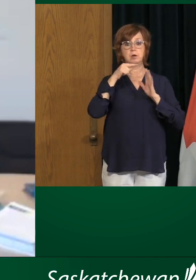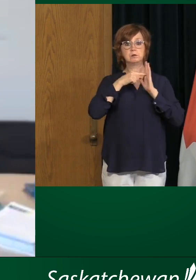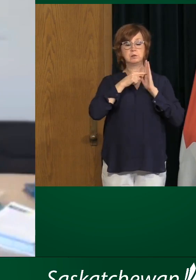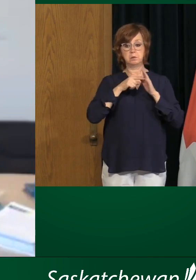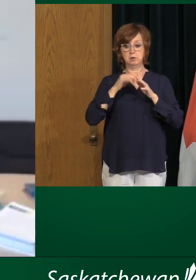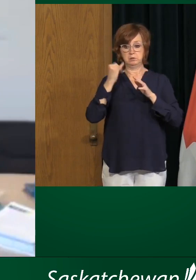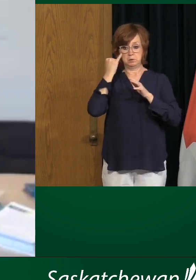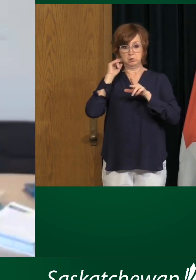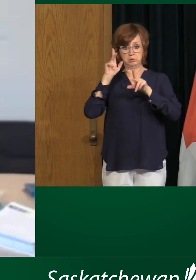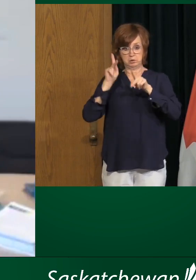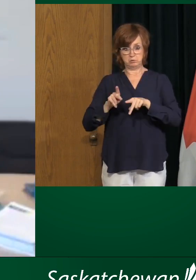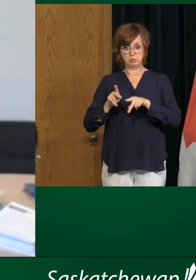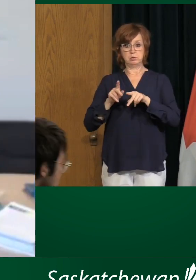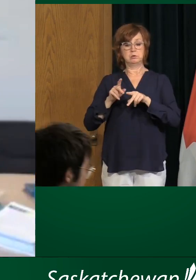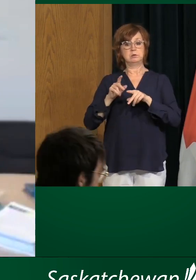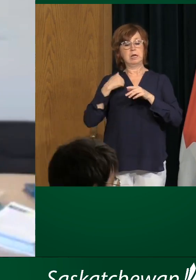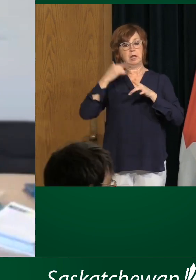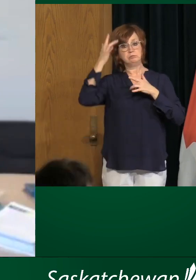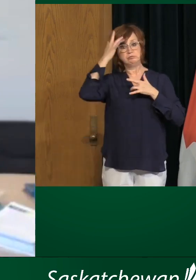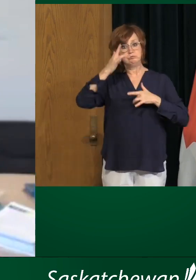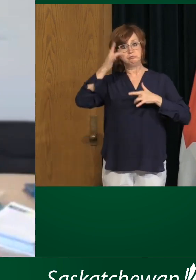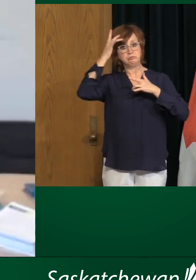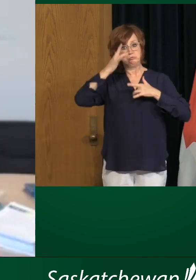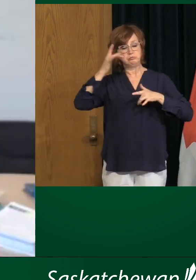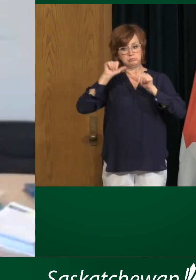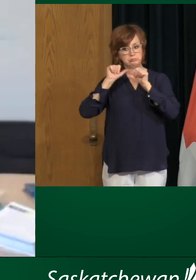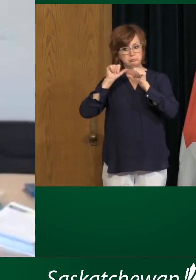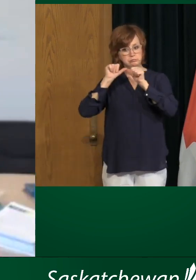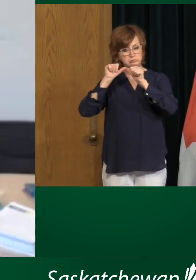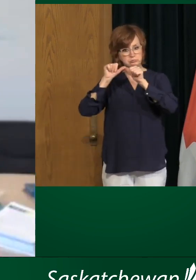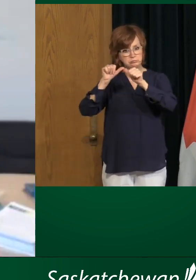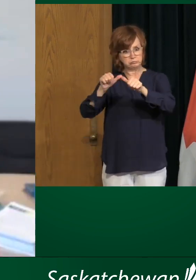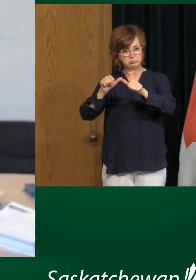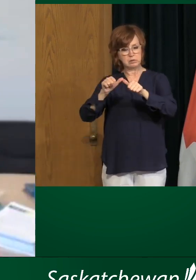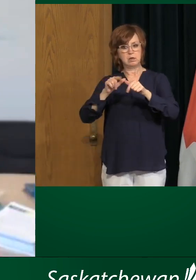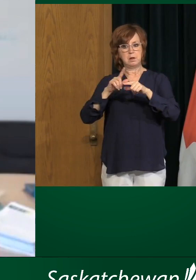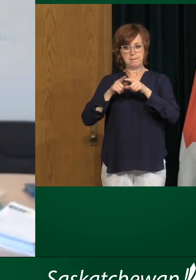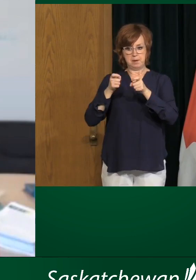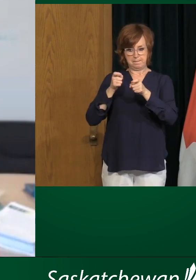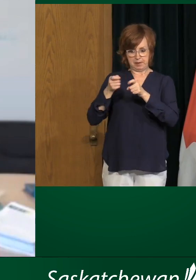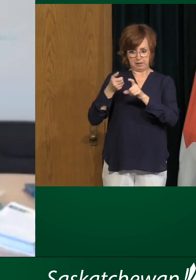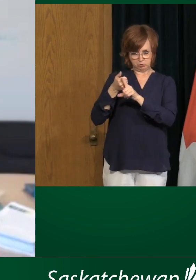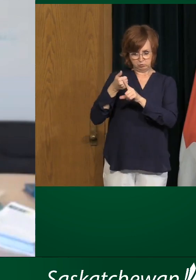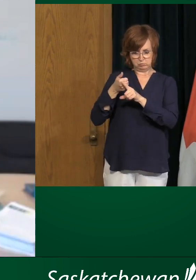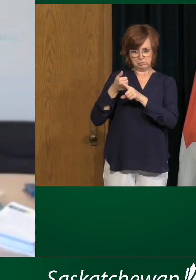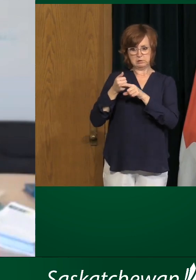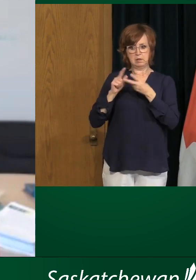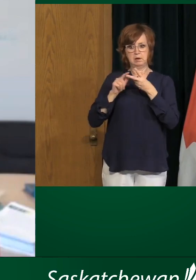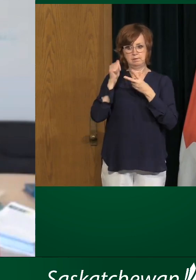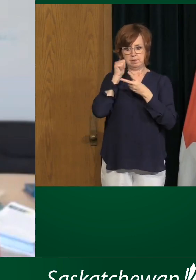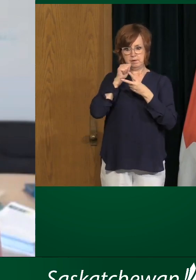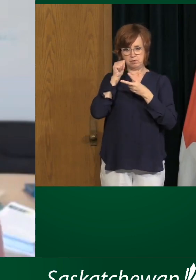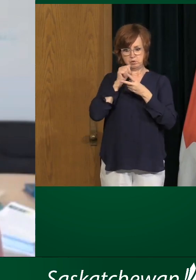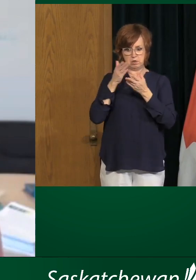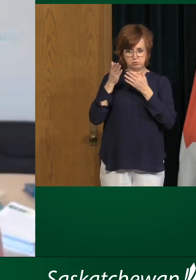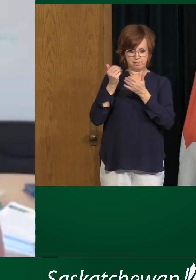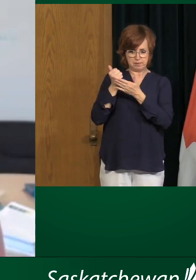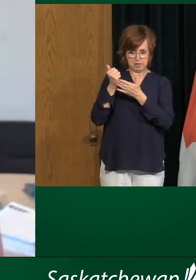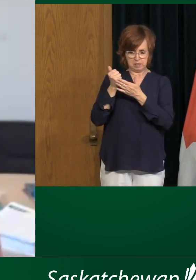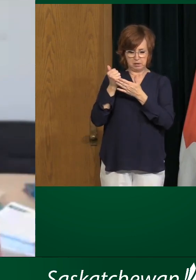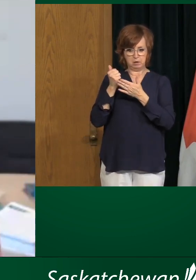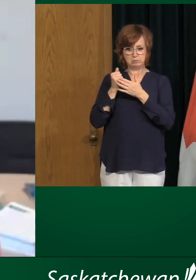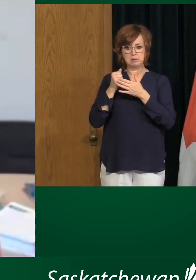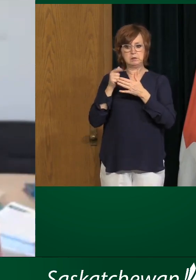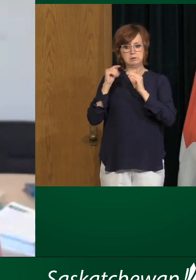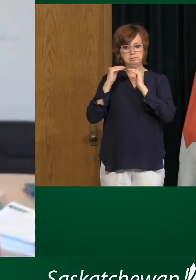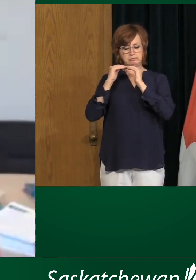managed in the community with, through primary health care and everyday services, do have a more